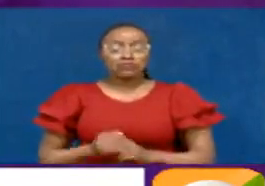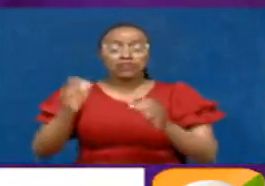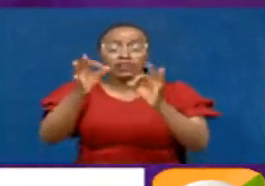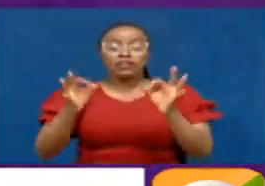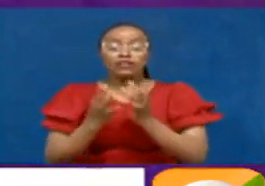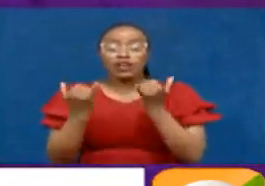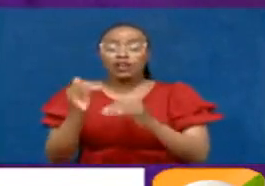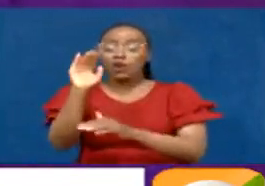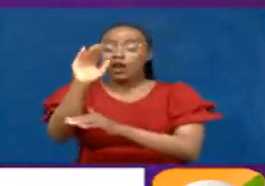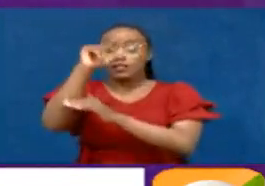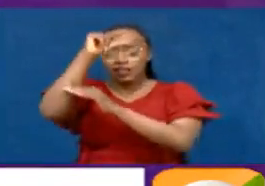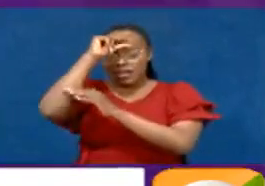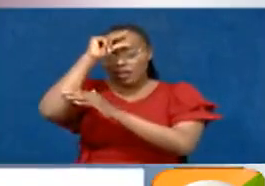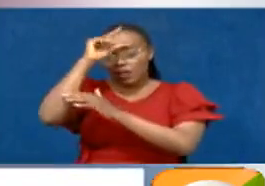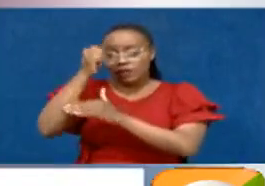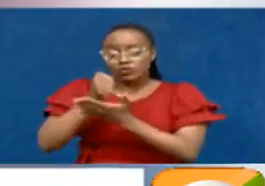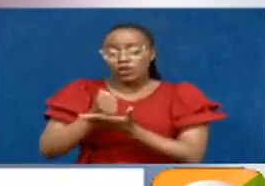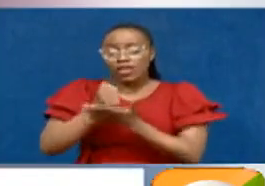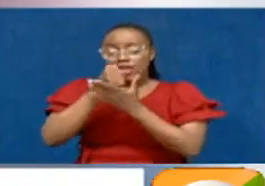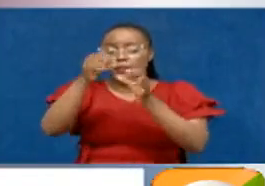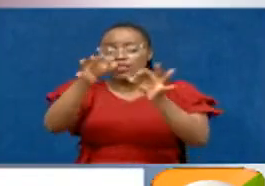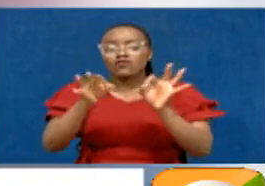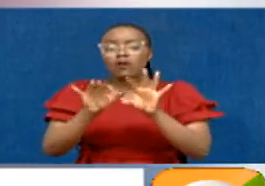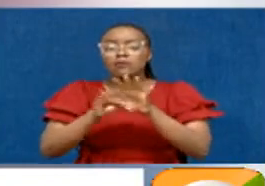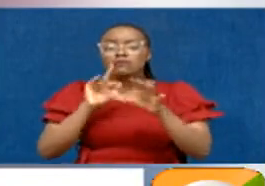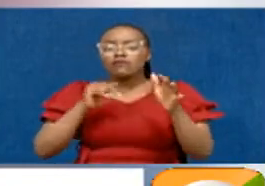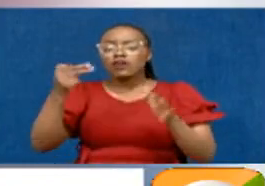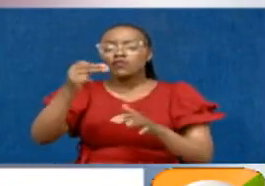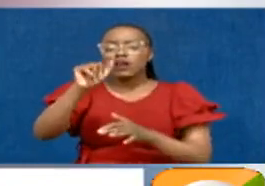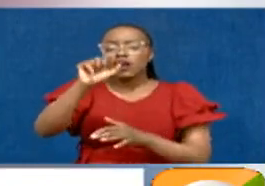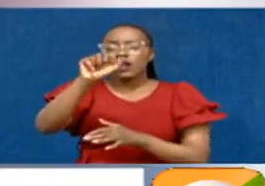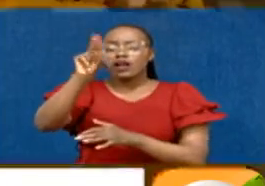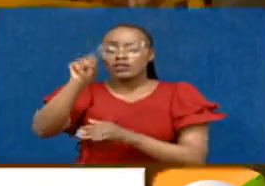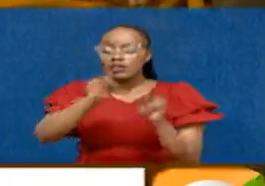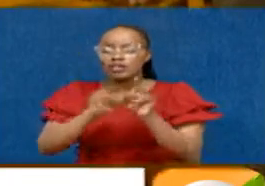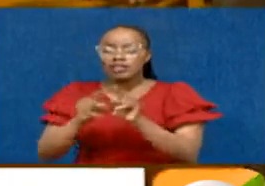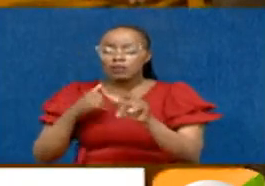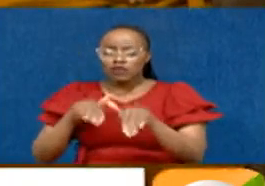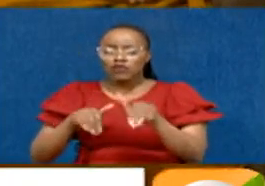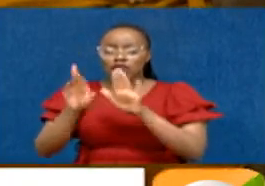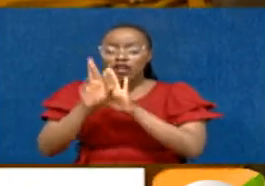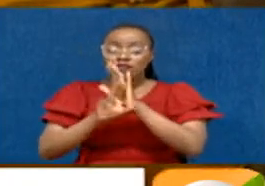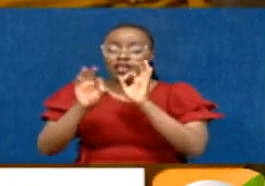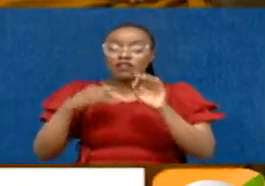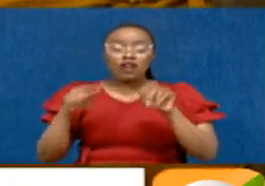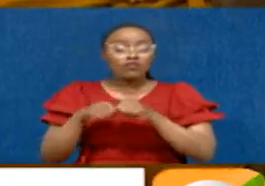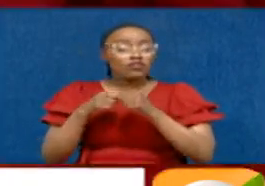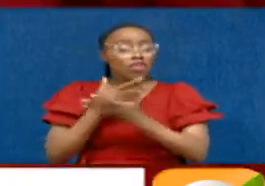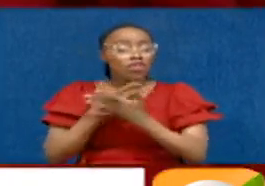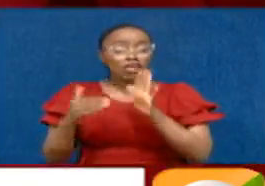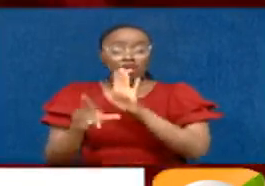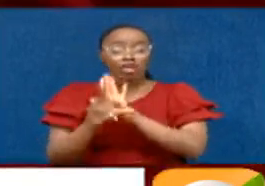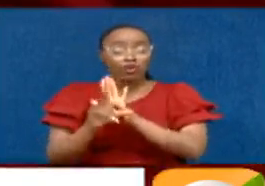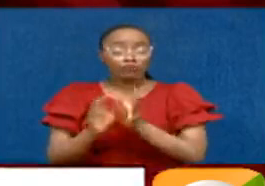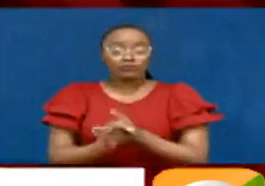The family is now calling on the government to intervene, with family members saying that Hassan should be dealt with according to the law if he has violated any